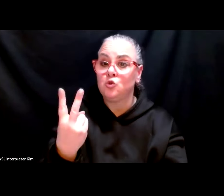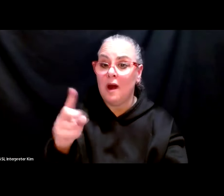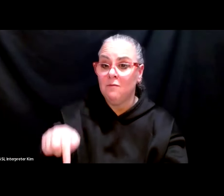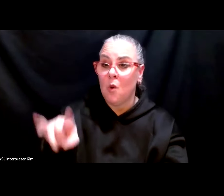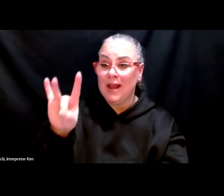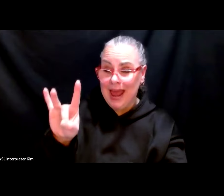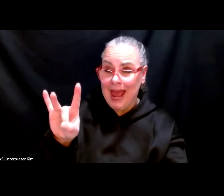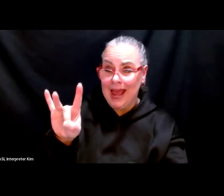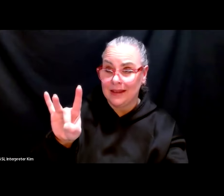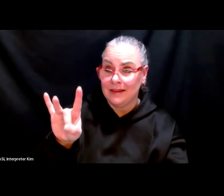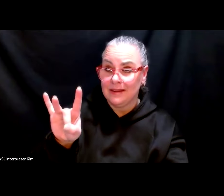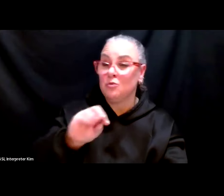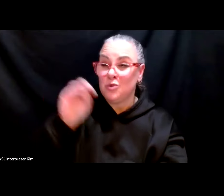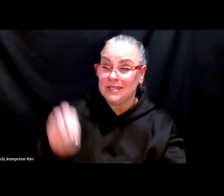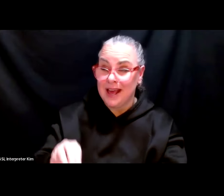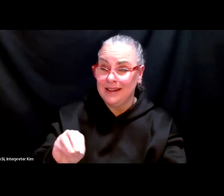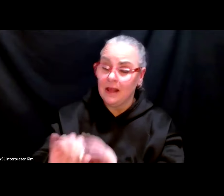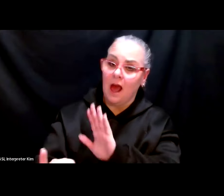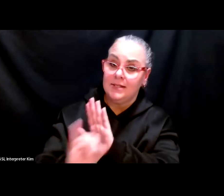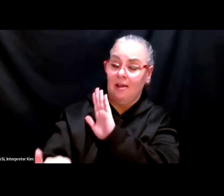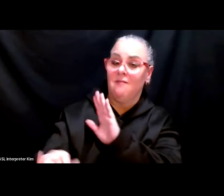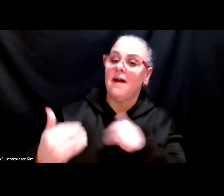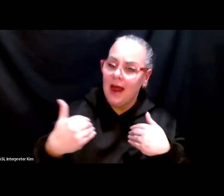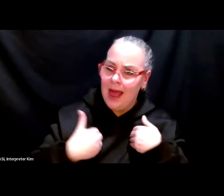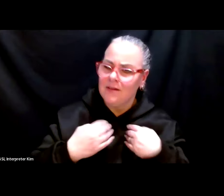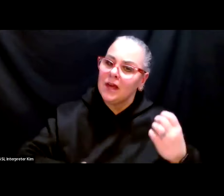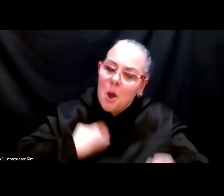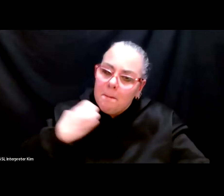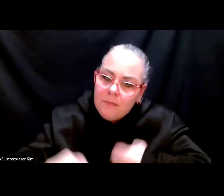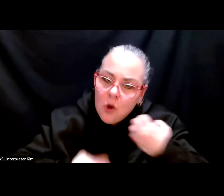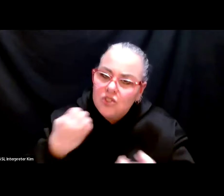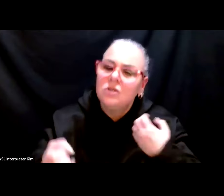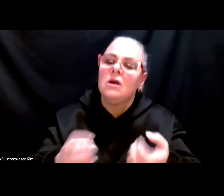12.8% of BPS students are identified as having an emotional